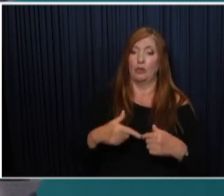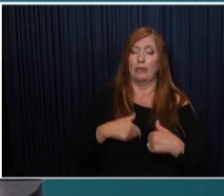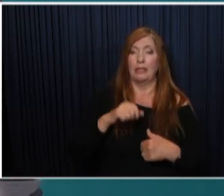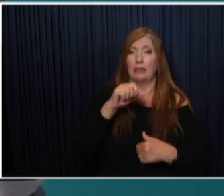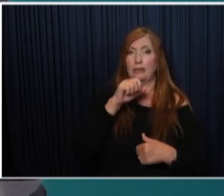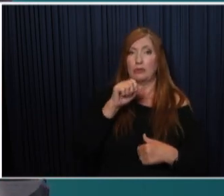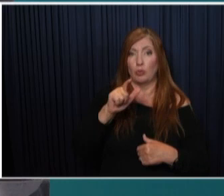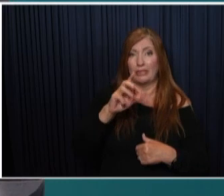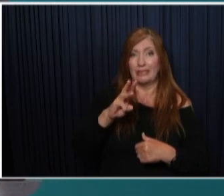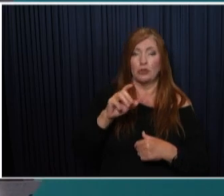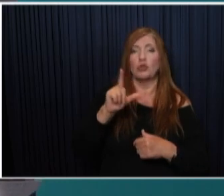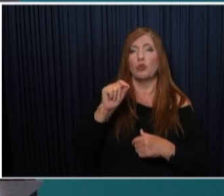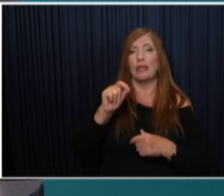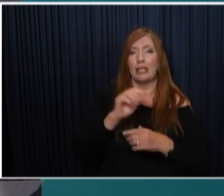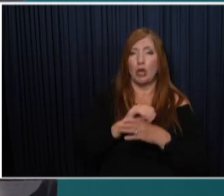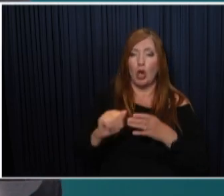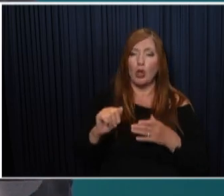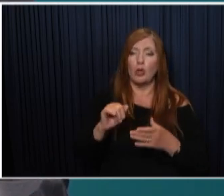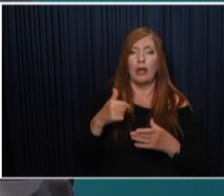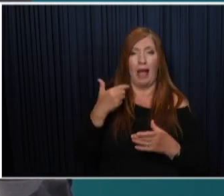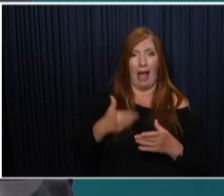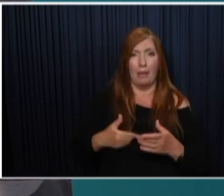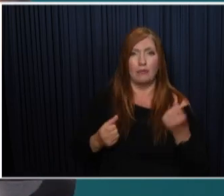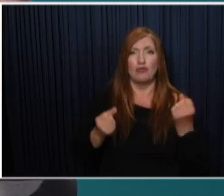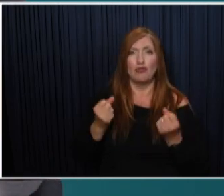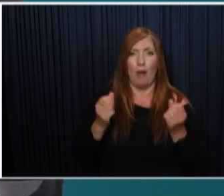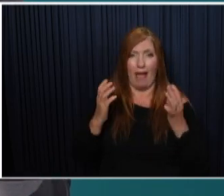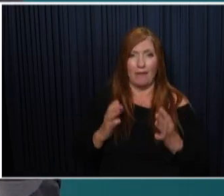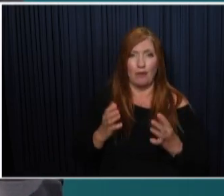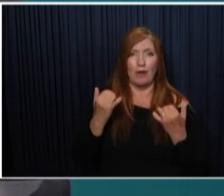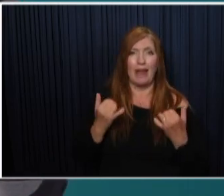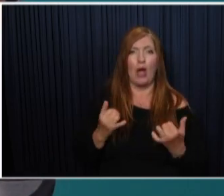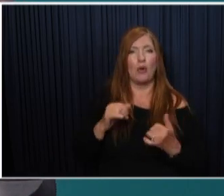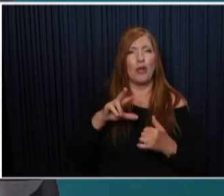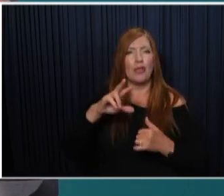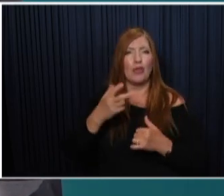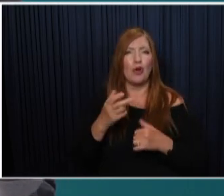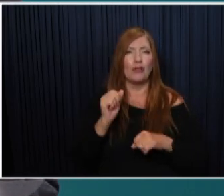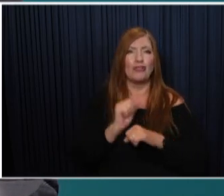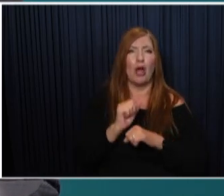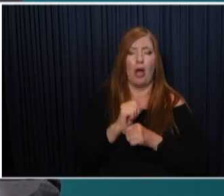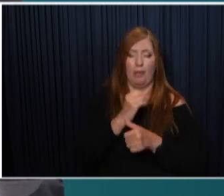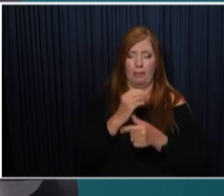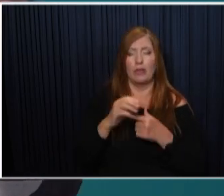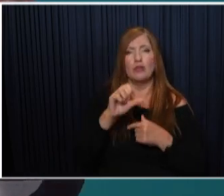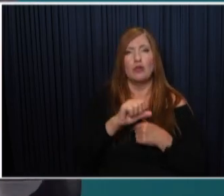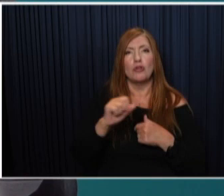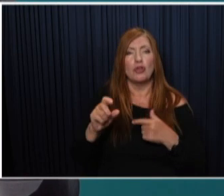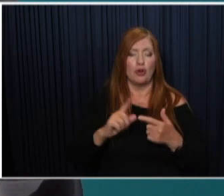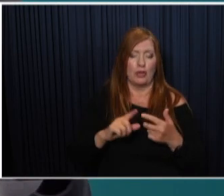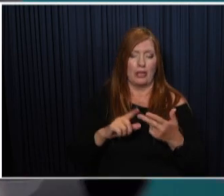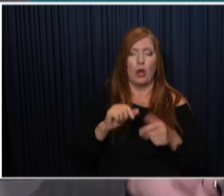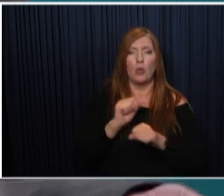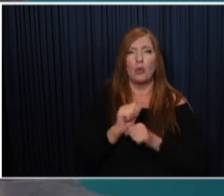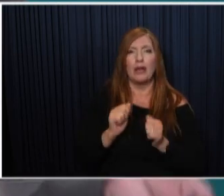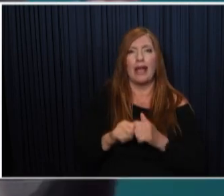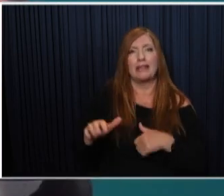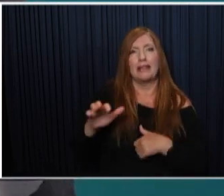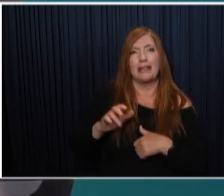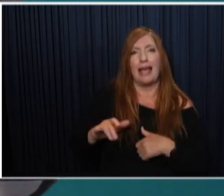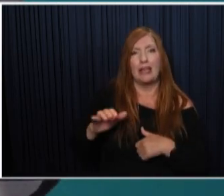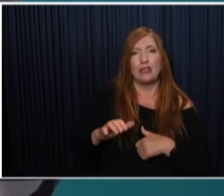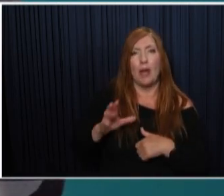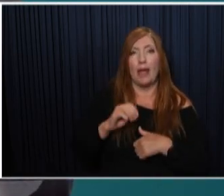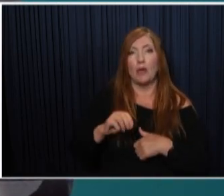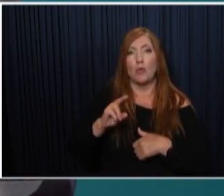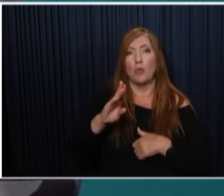I'm a driver now. That's her 3rd job. She gets Social Security, she's working as a cashier, now she's doing Uber Eats and everything